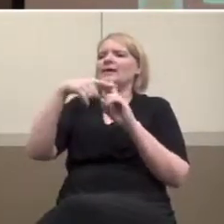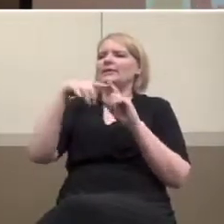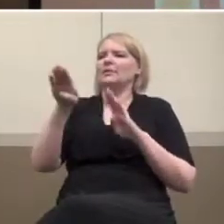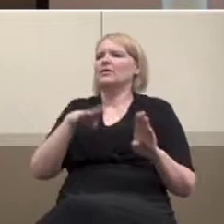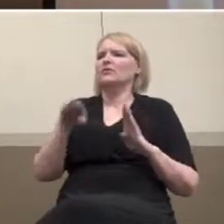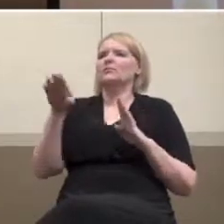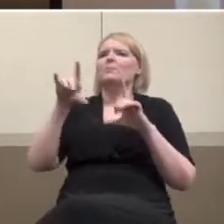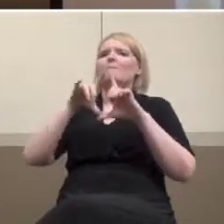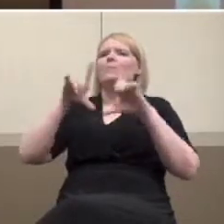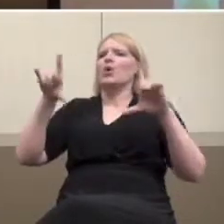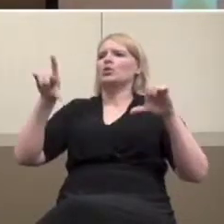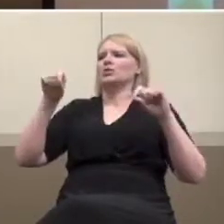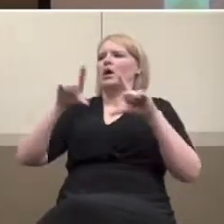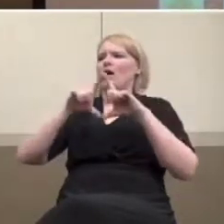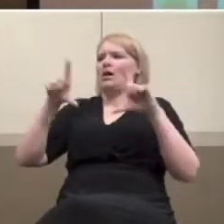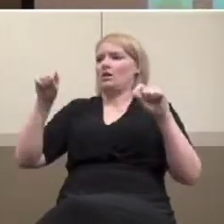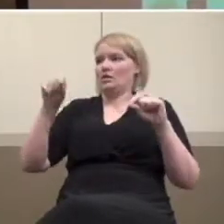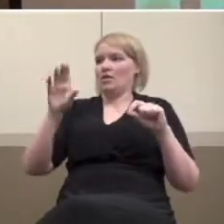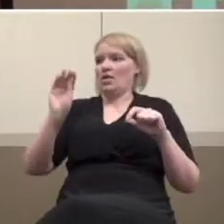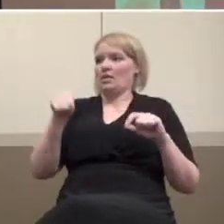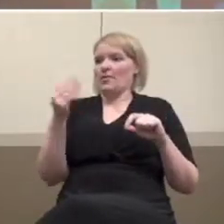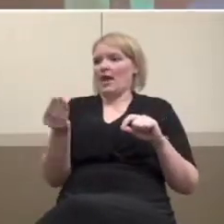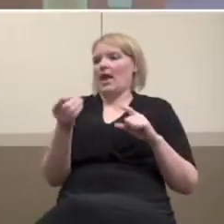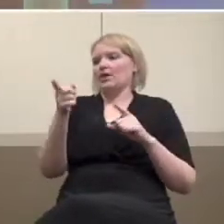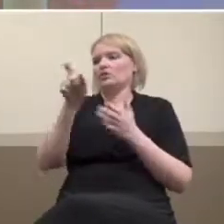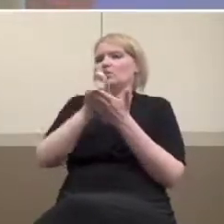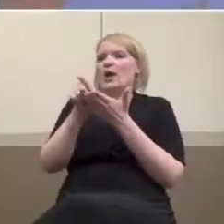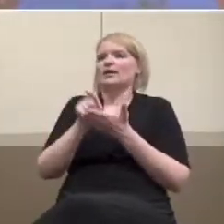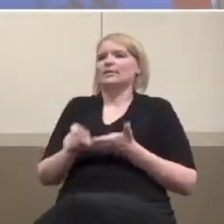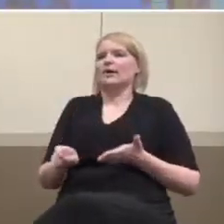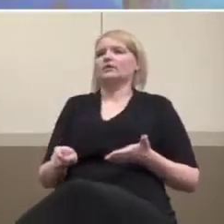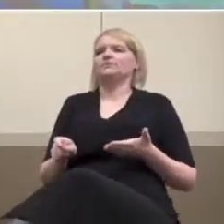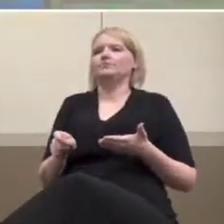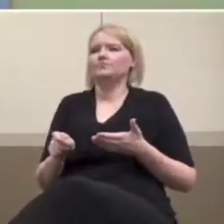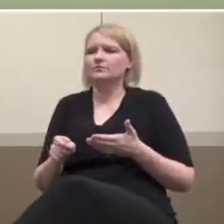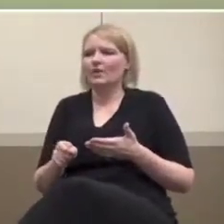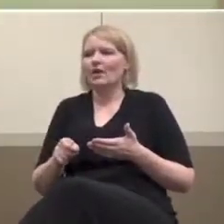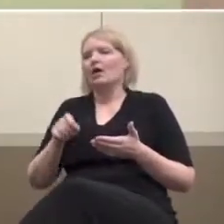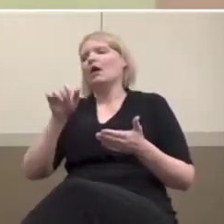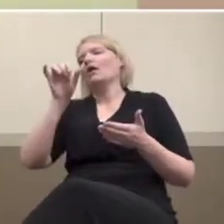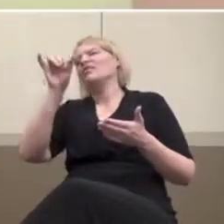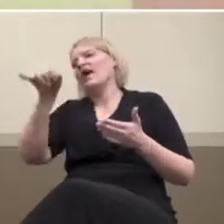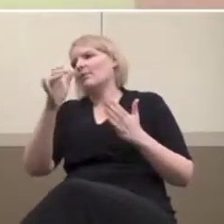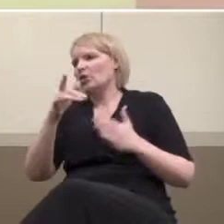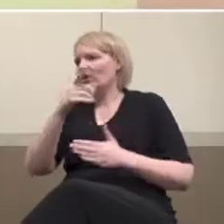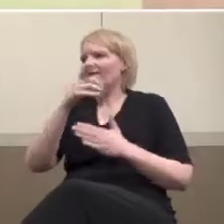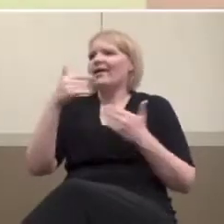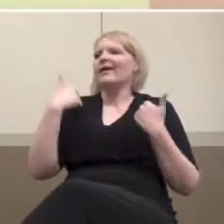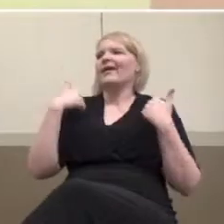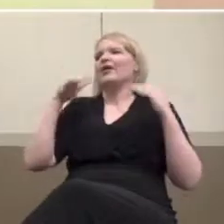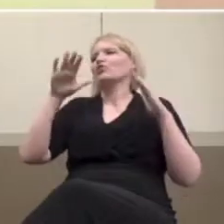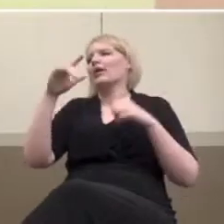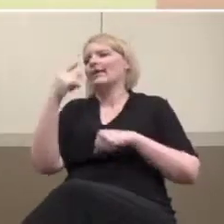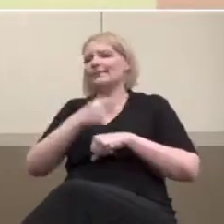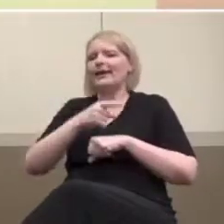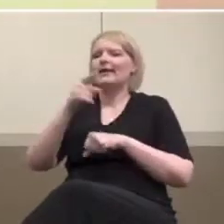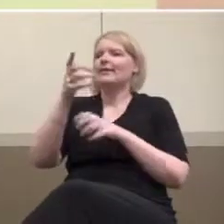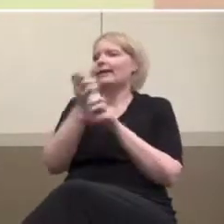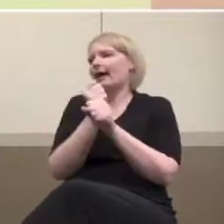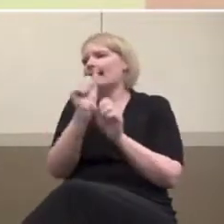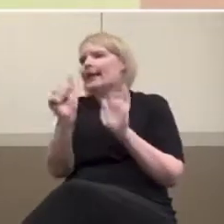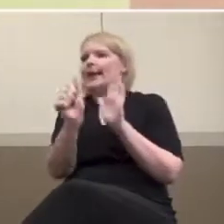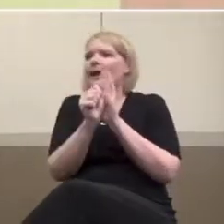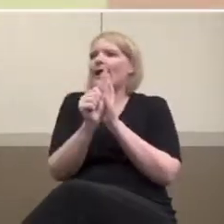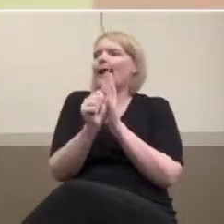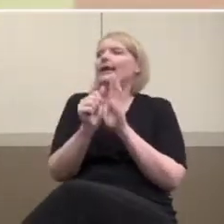postcards. So in the back, we can just write a note home and say, so-and-so had a great day, they got an A on their test